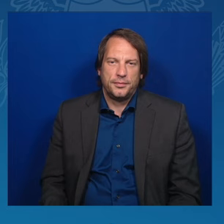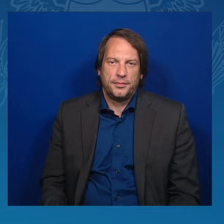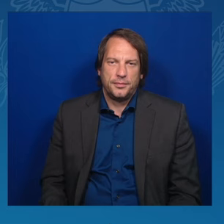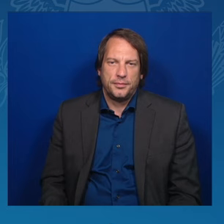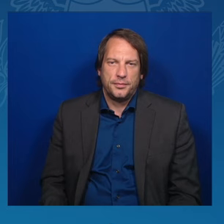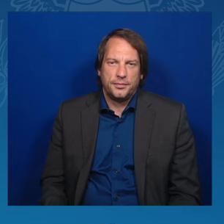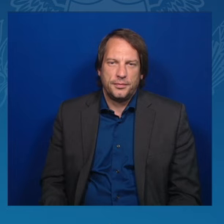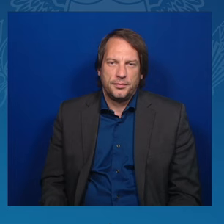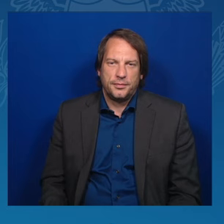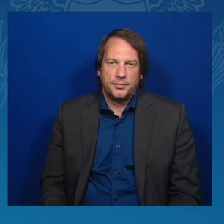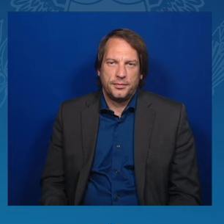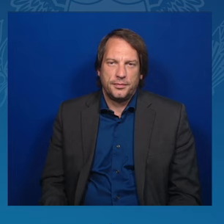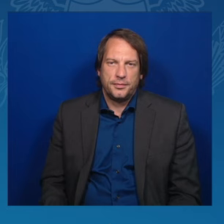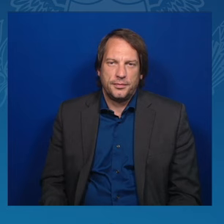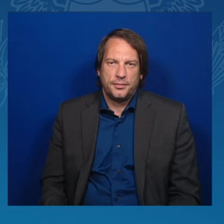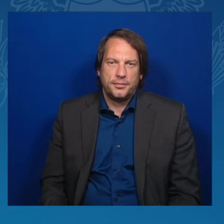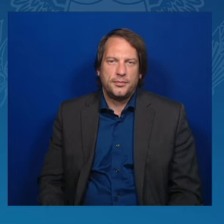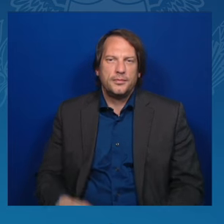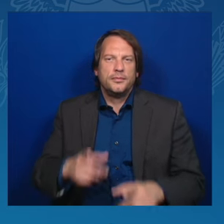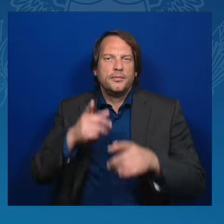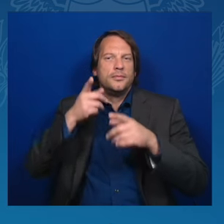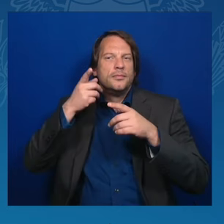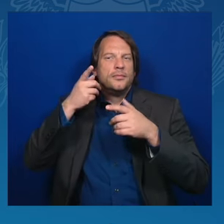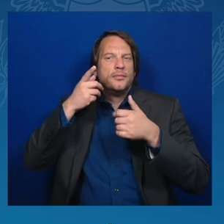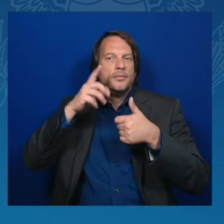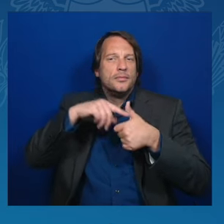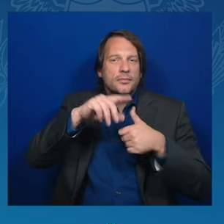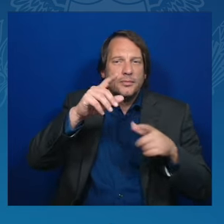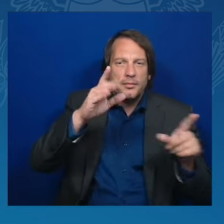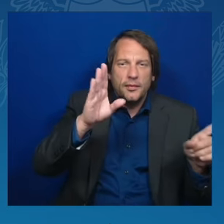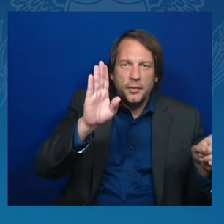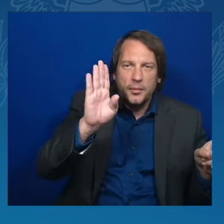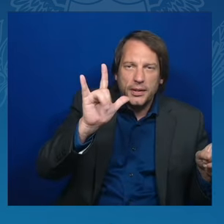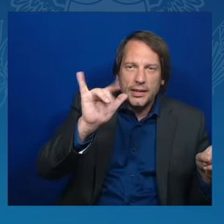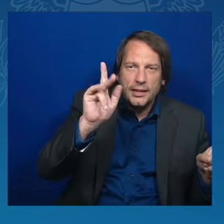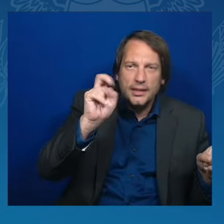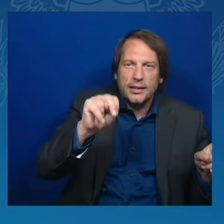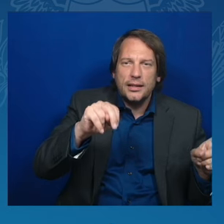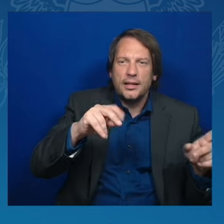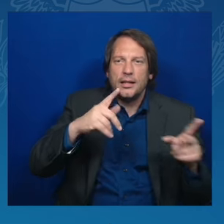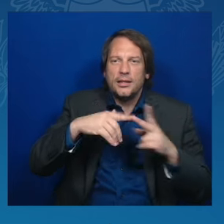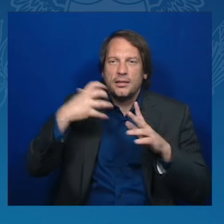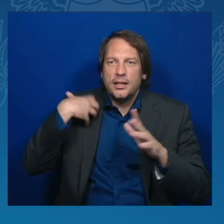Guests、Thank you for hosting this luncheon.